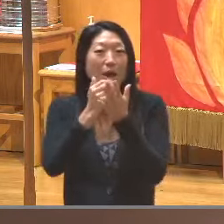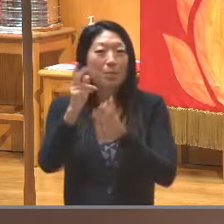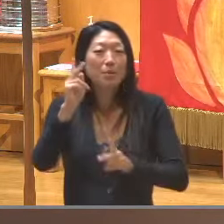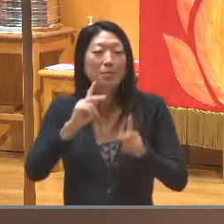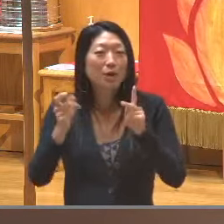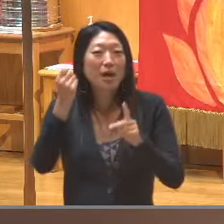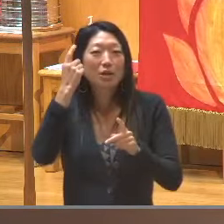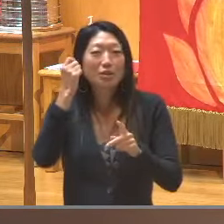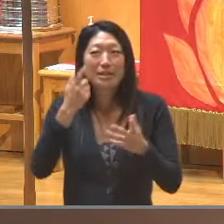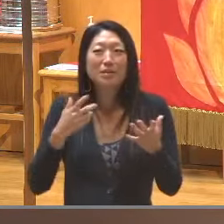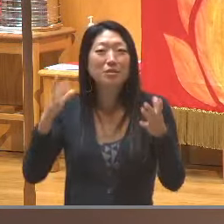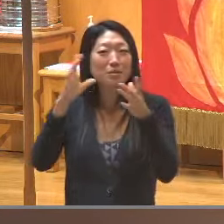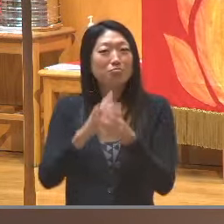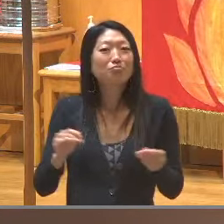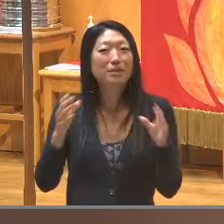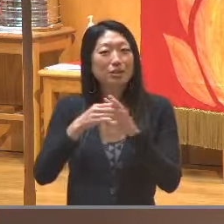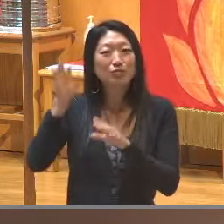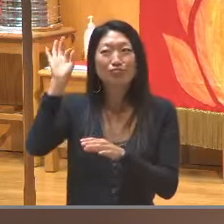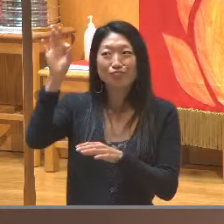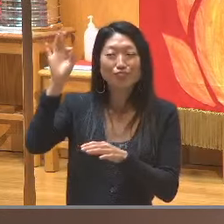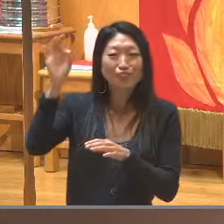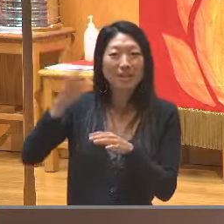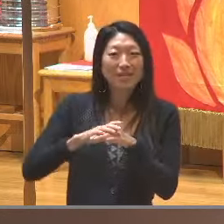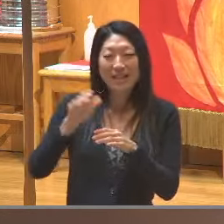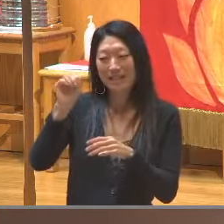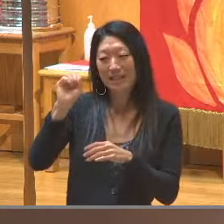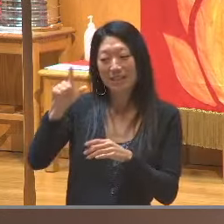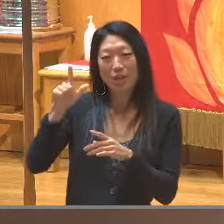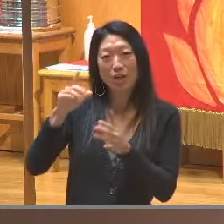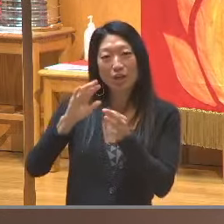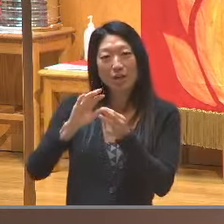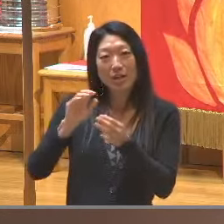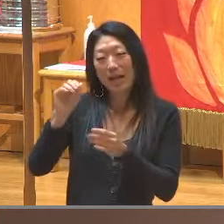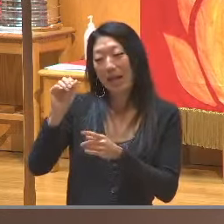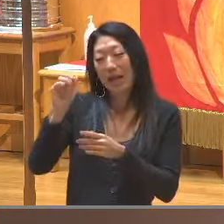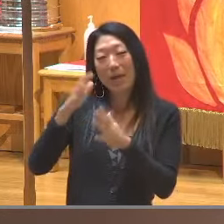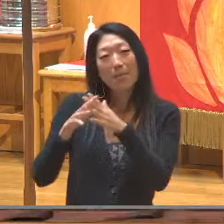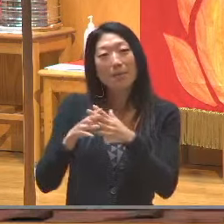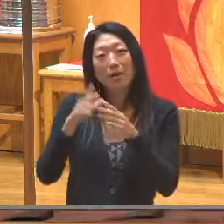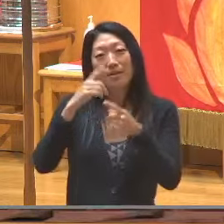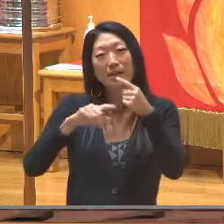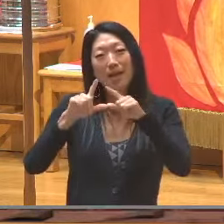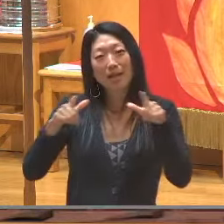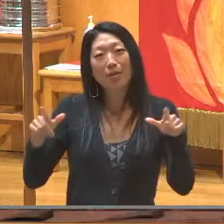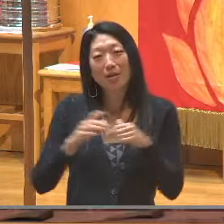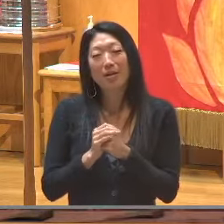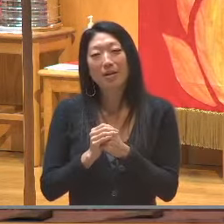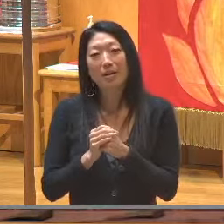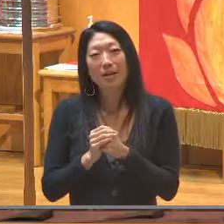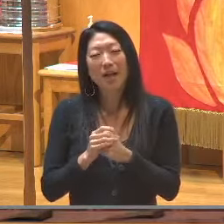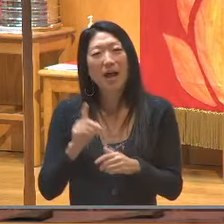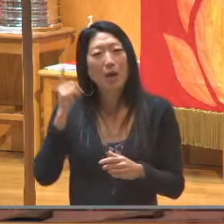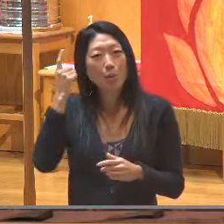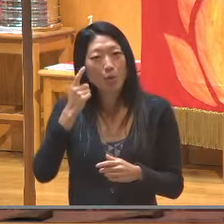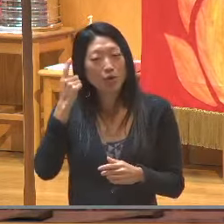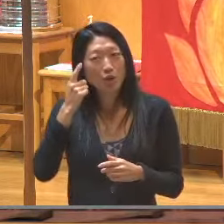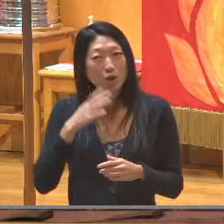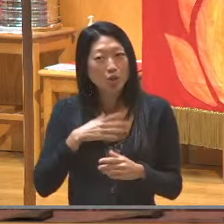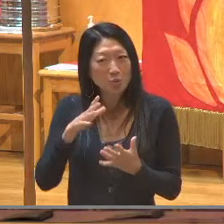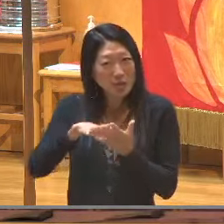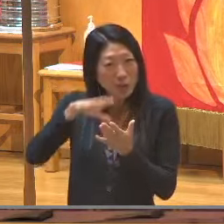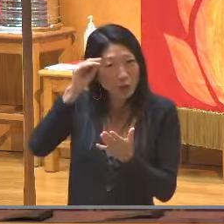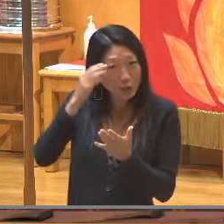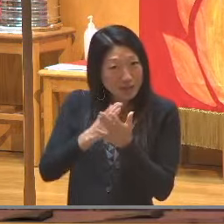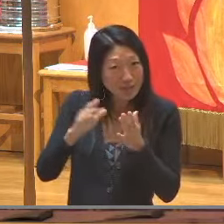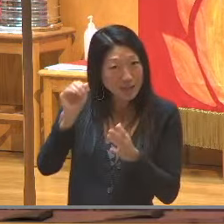to understand the service through what's called ASL, or American Sign Language? I wonder, do you want to maybe learn